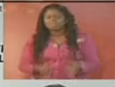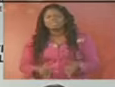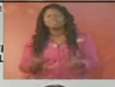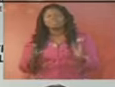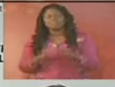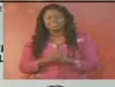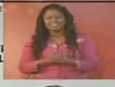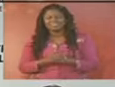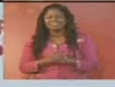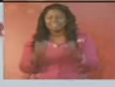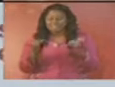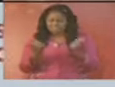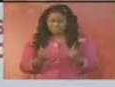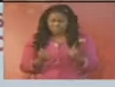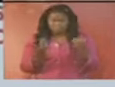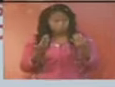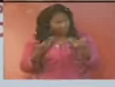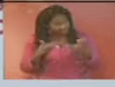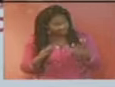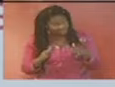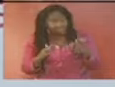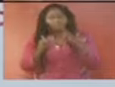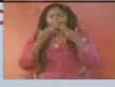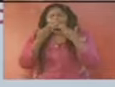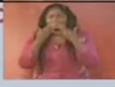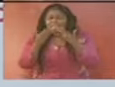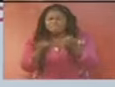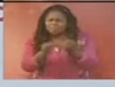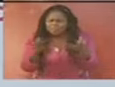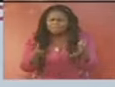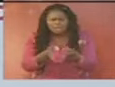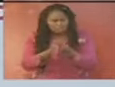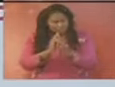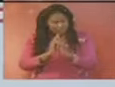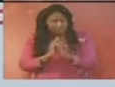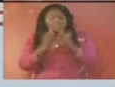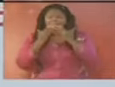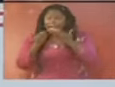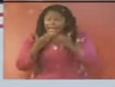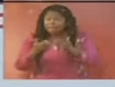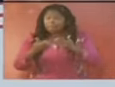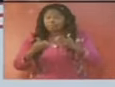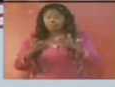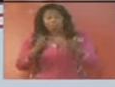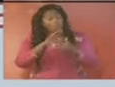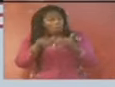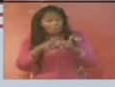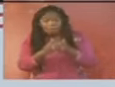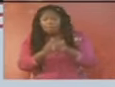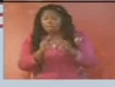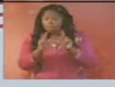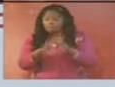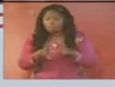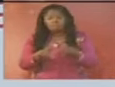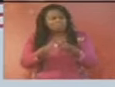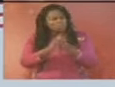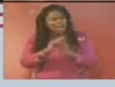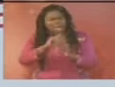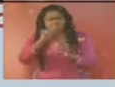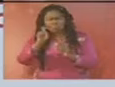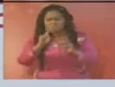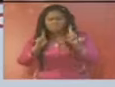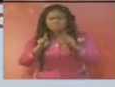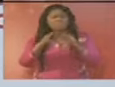want to thank members of the media for asking very, very good questions this morning. It raised a lot of issues and we clarified a lot of